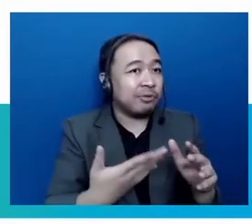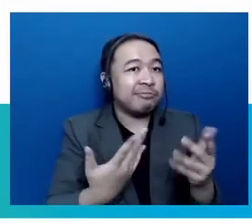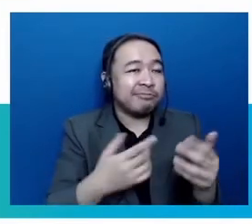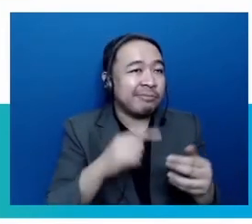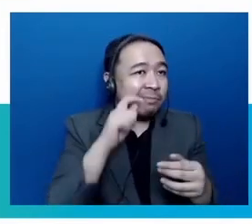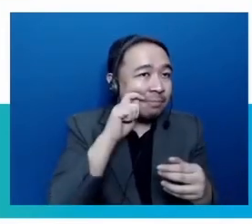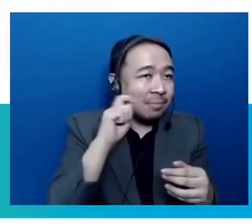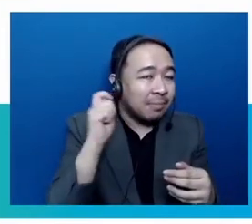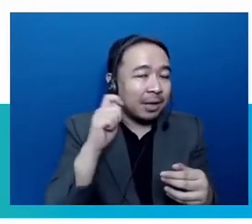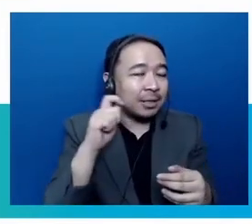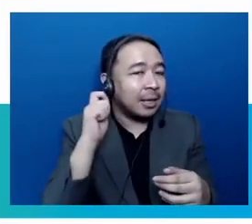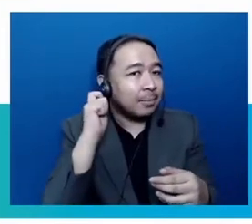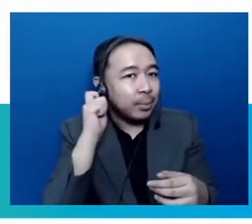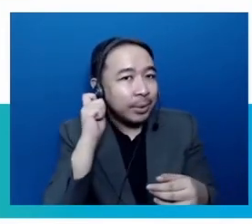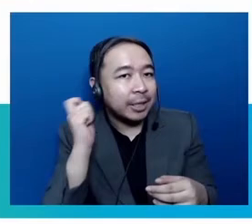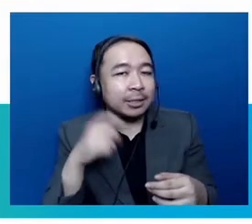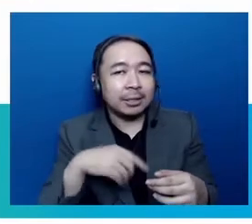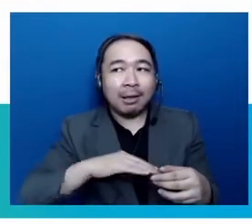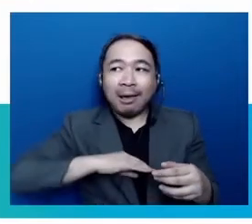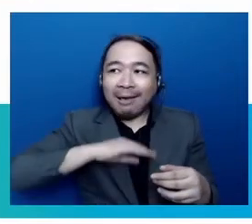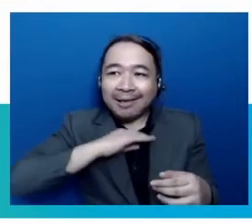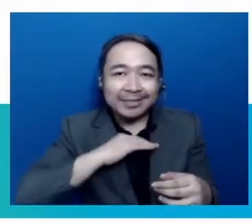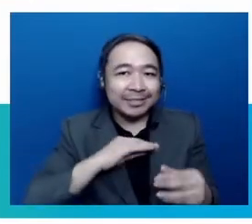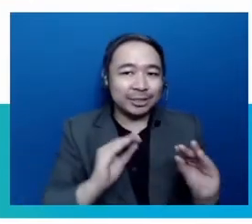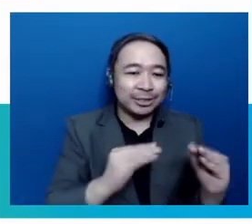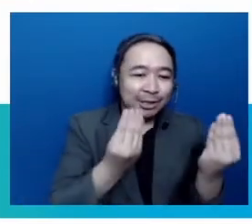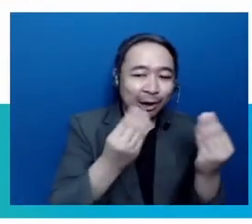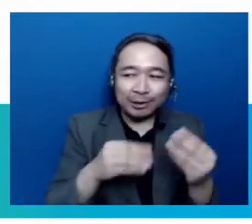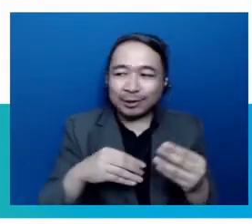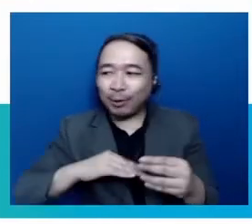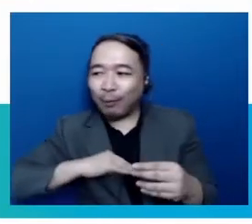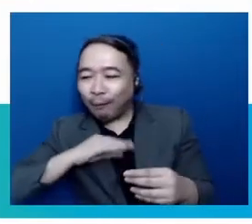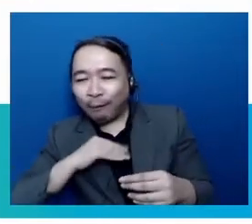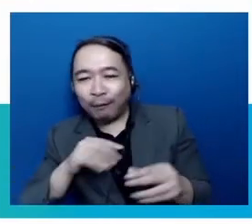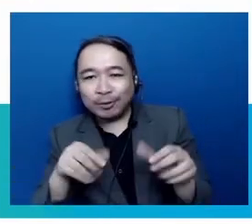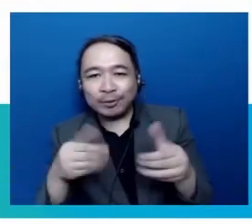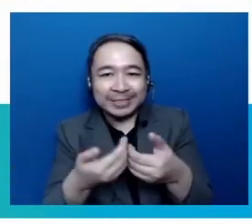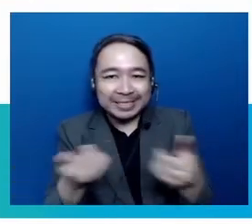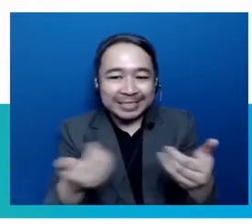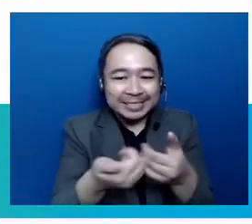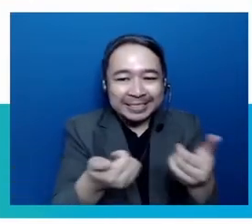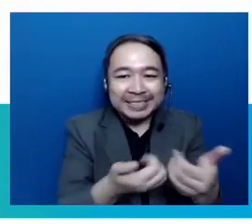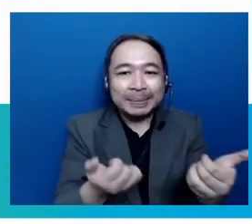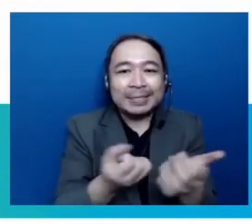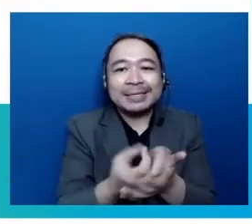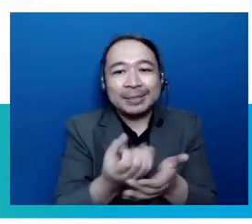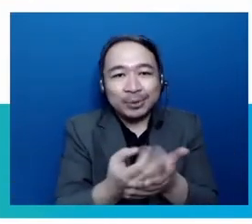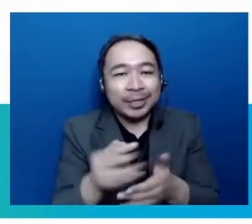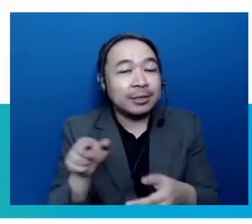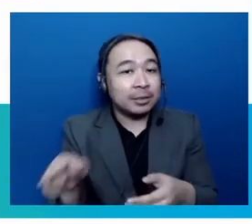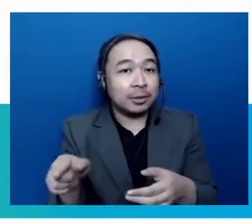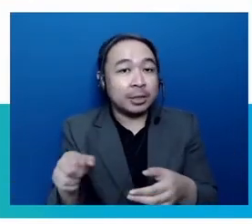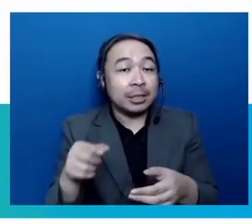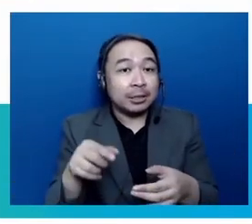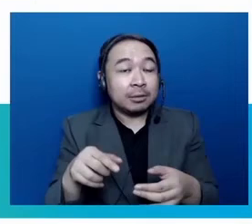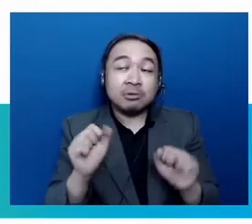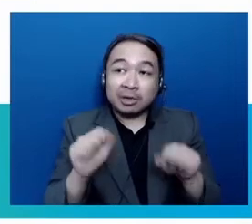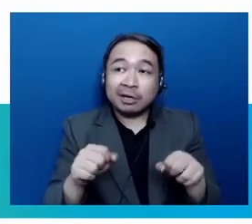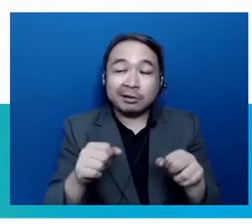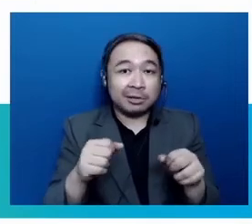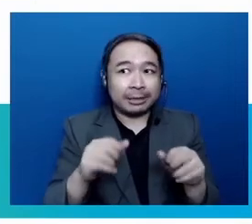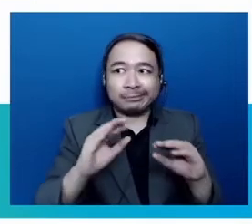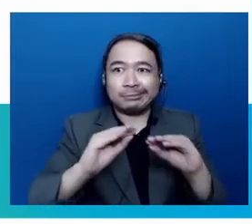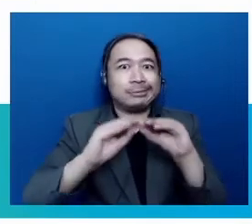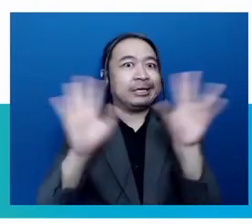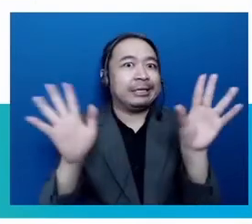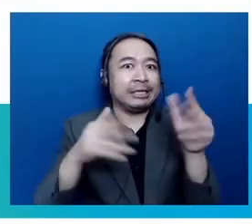age disaggregated and community disaggregated. And if we have that, then we can put much more efforts